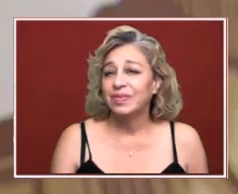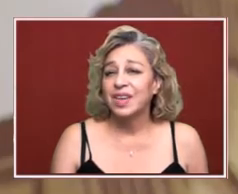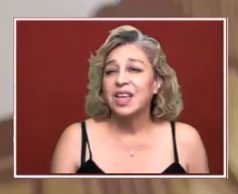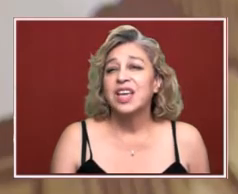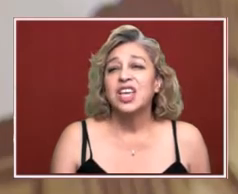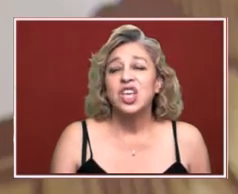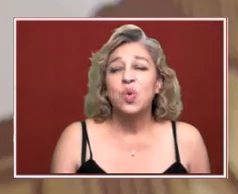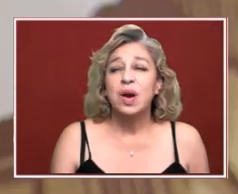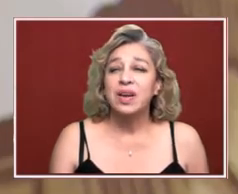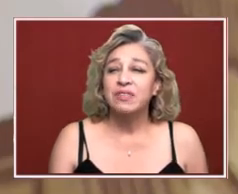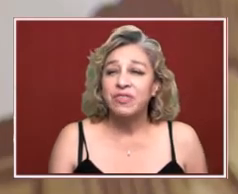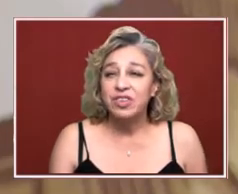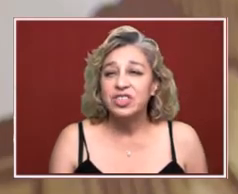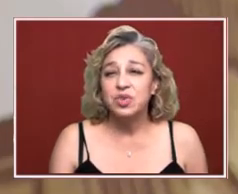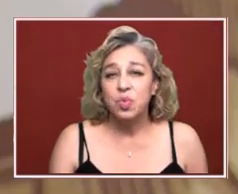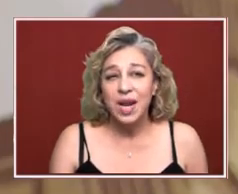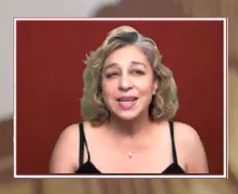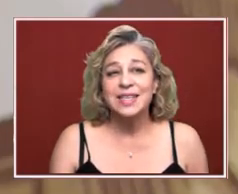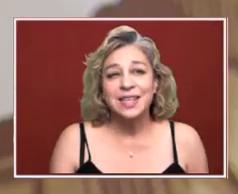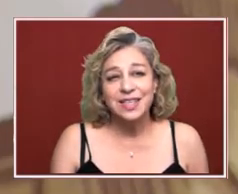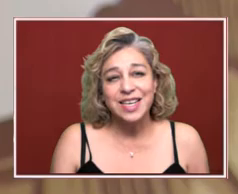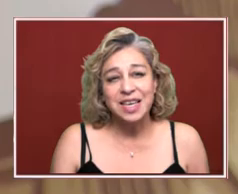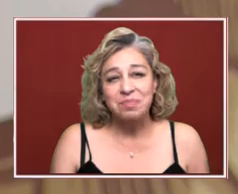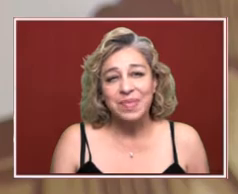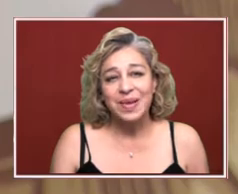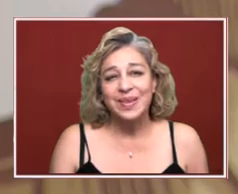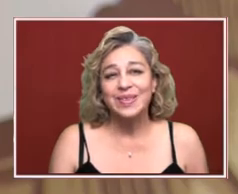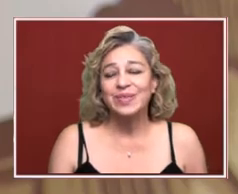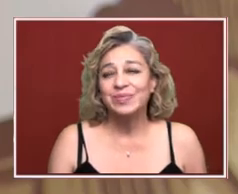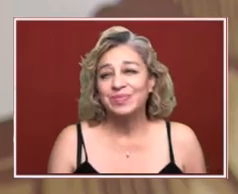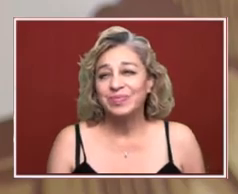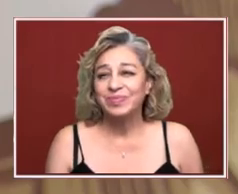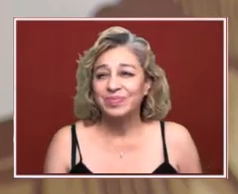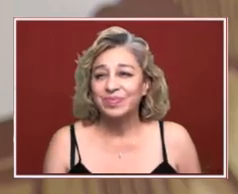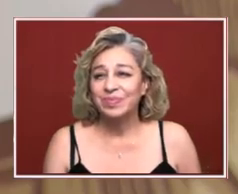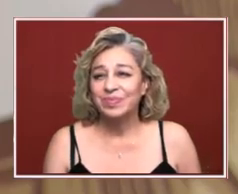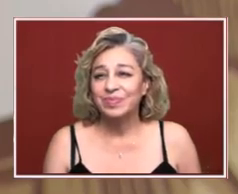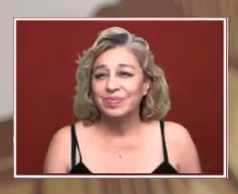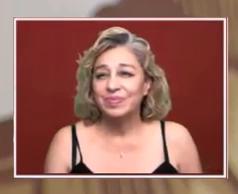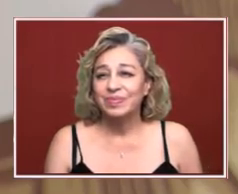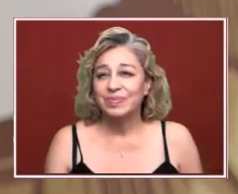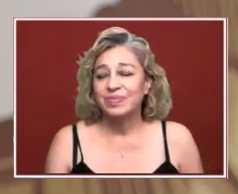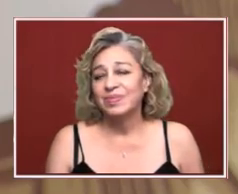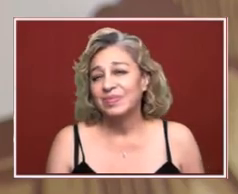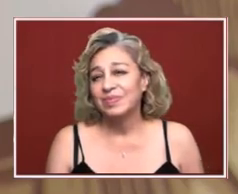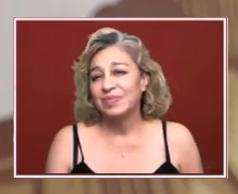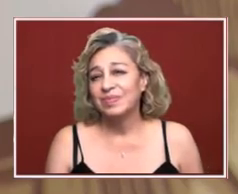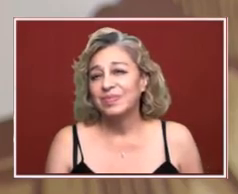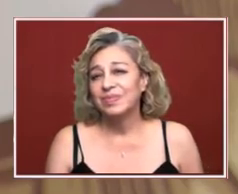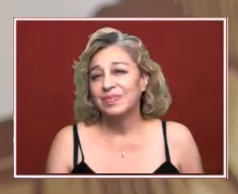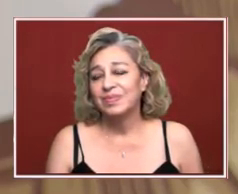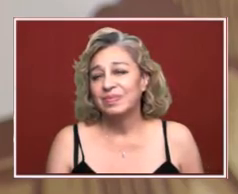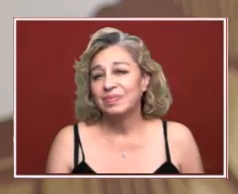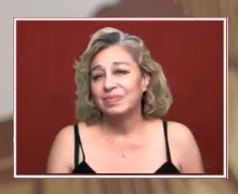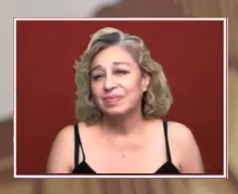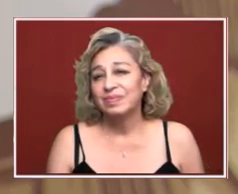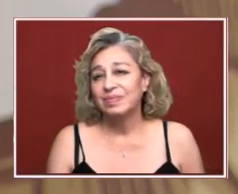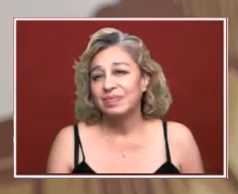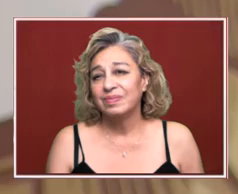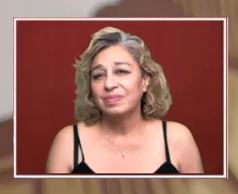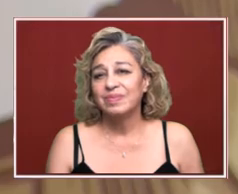orden. You are a first-rate team. Todo lo que tiene que ver con